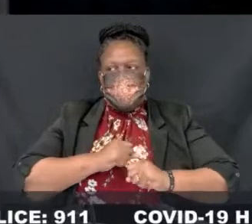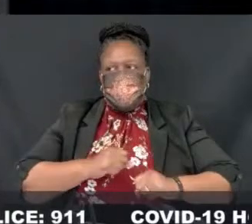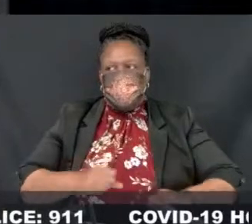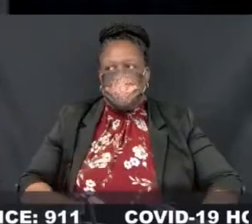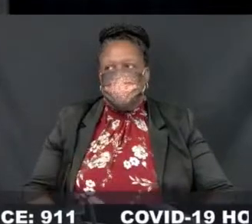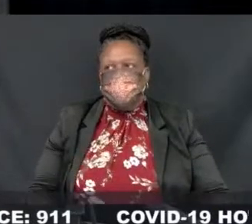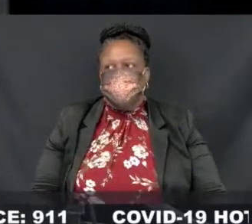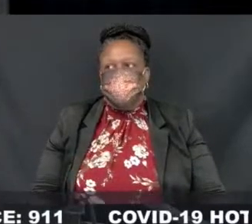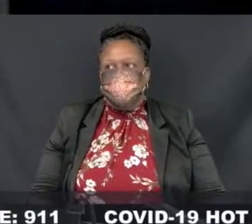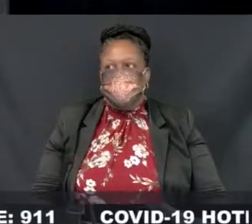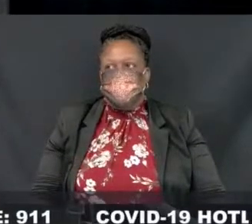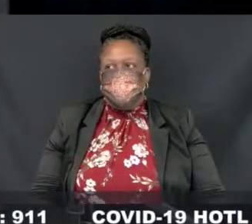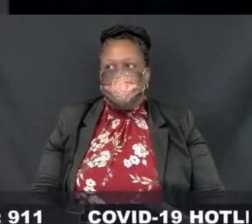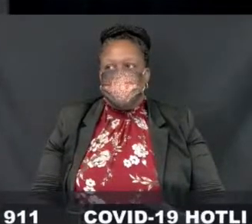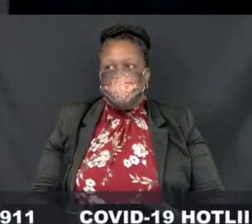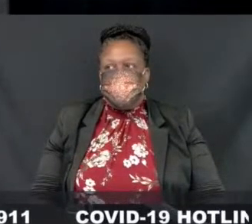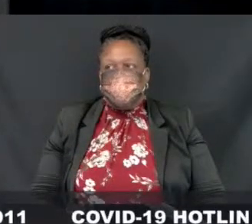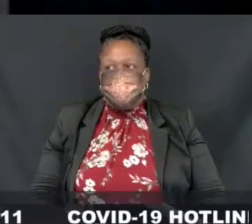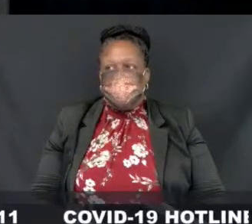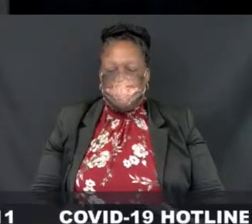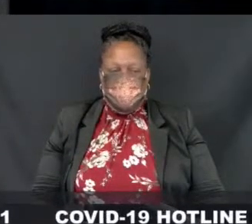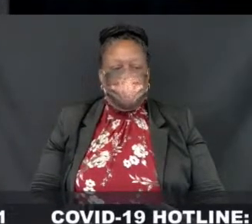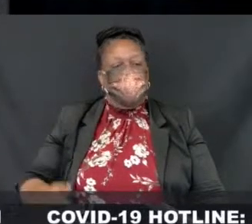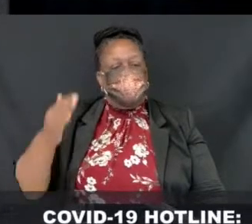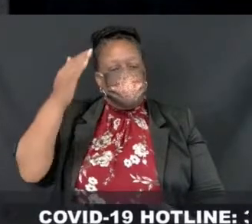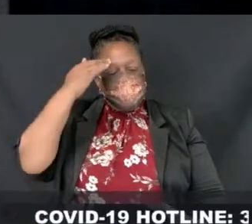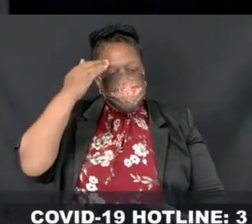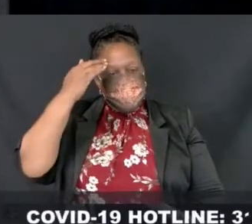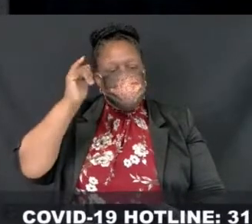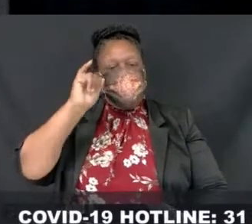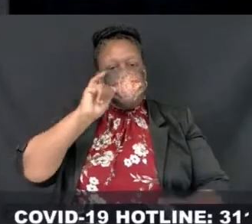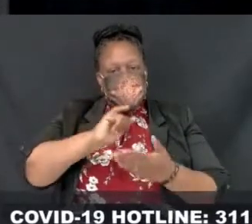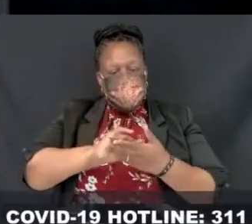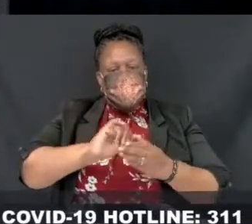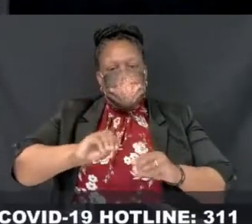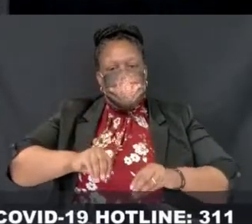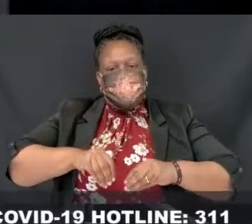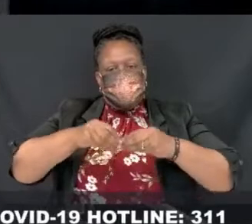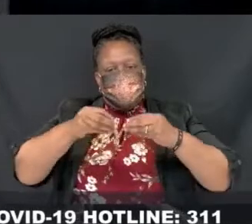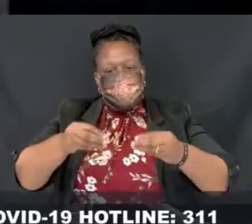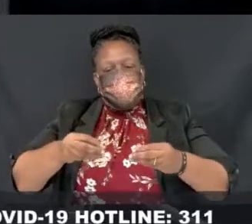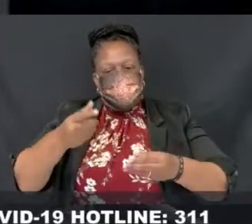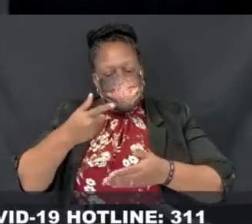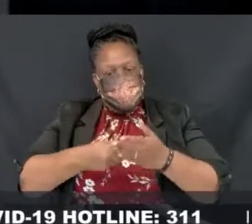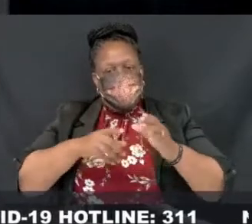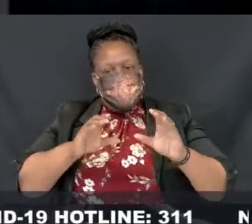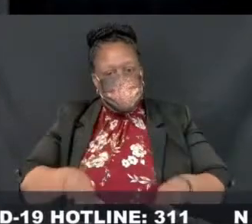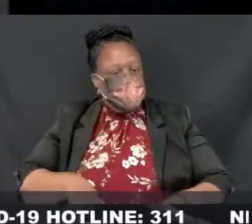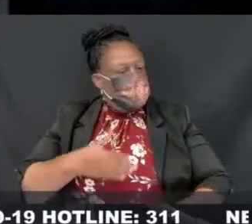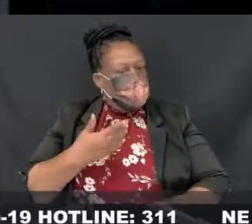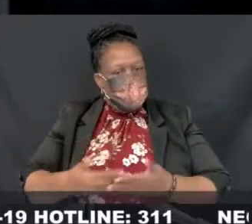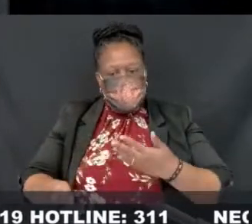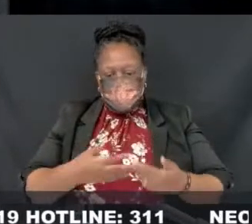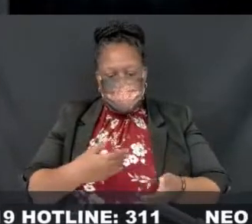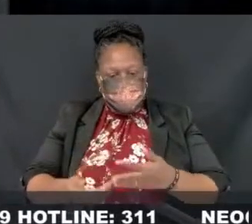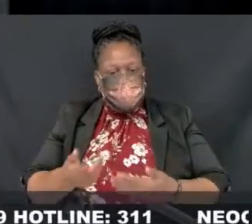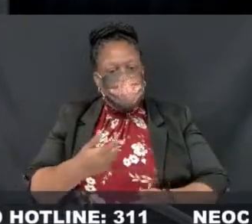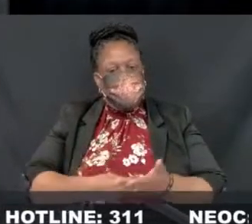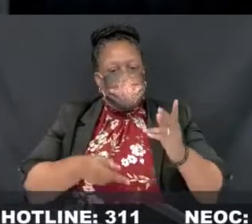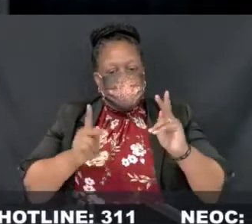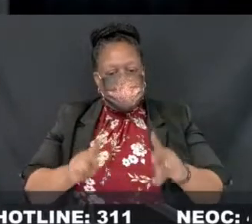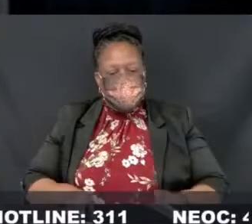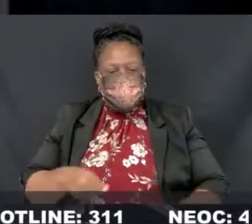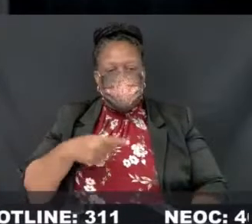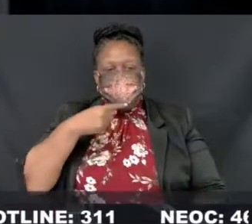guess what? I know I am a contributing citizen of this country, and I will continue to do so with distinction and good grace and